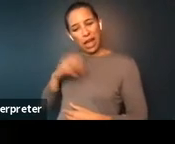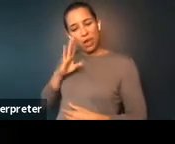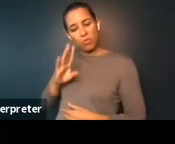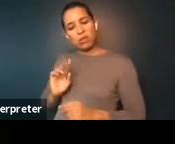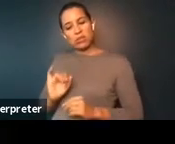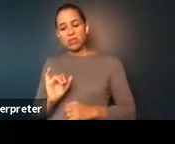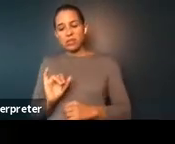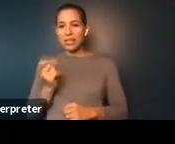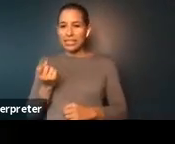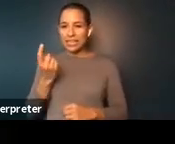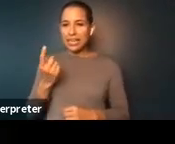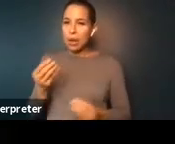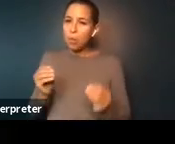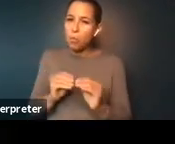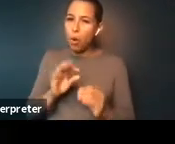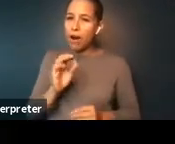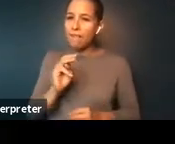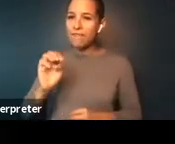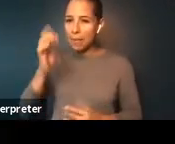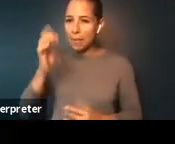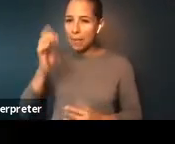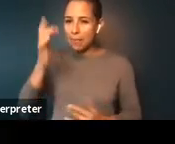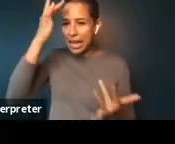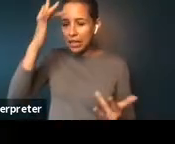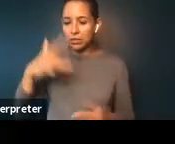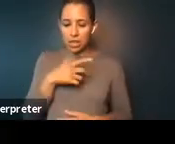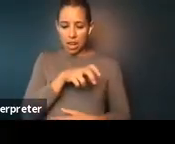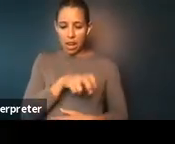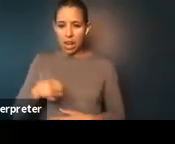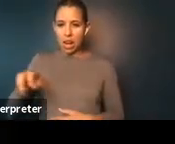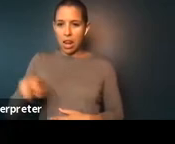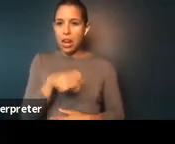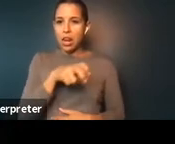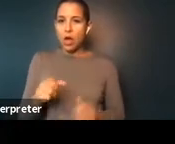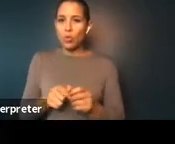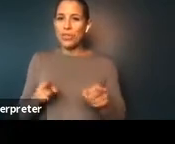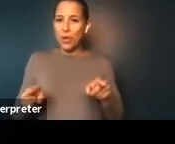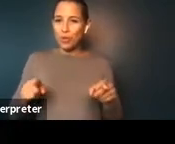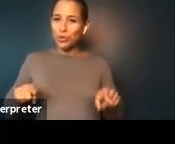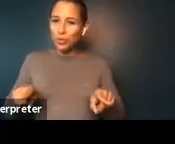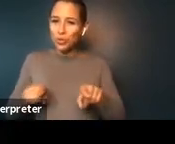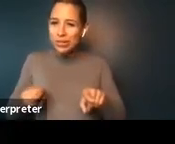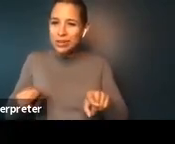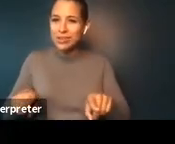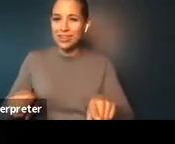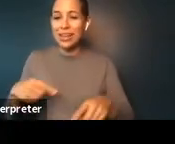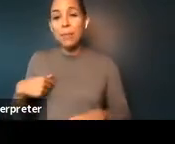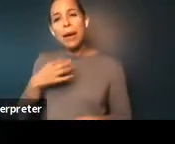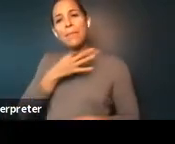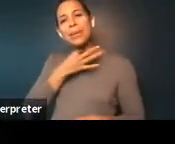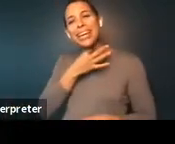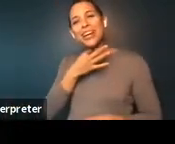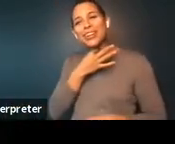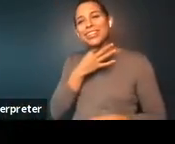racialized form of intelligence and sort of like oscillating between these two, um, poles, but I'm just sort of curious, like what, what the pragmatic,